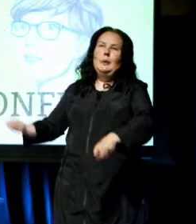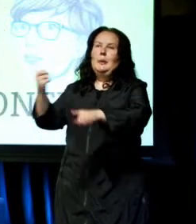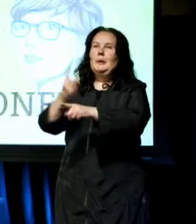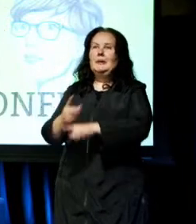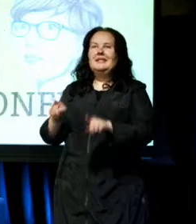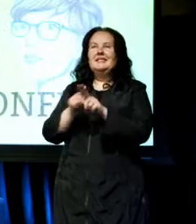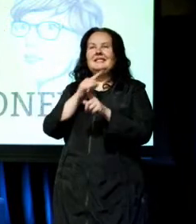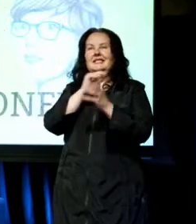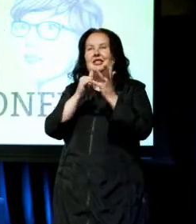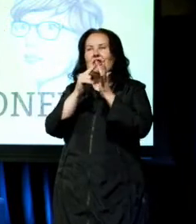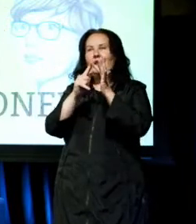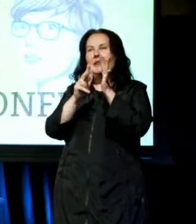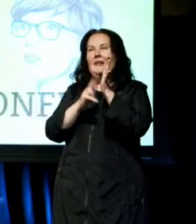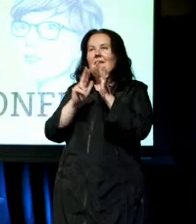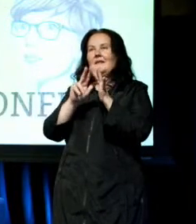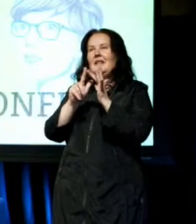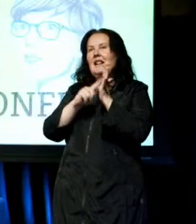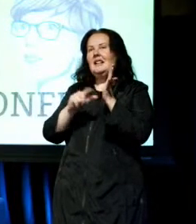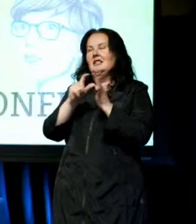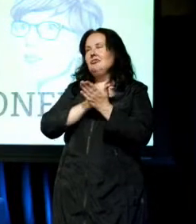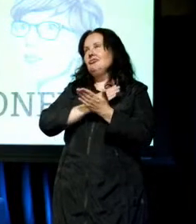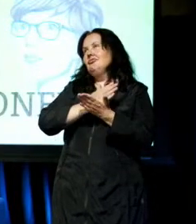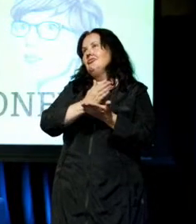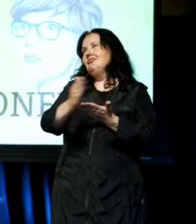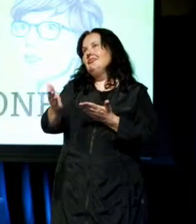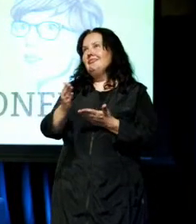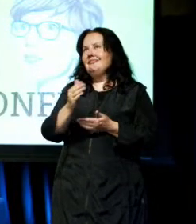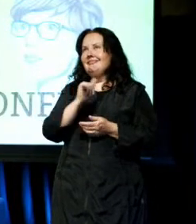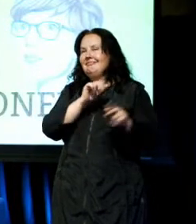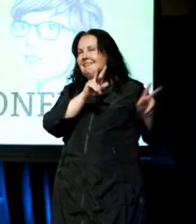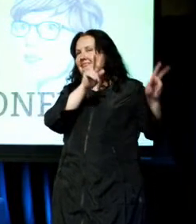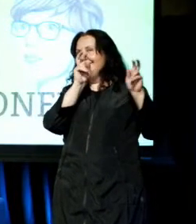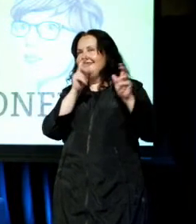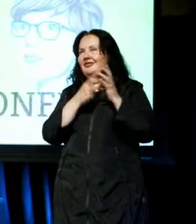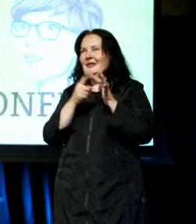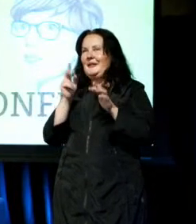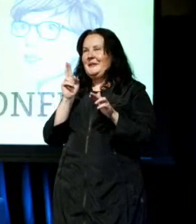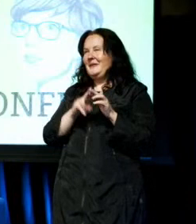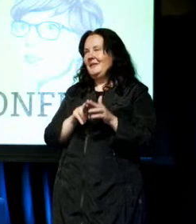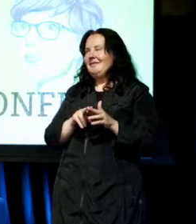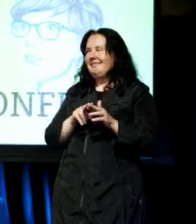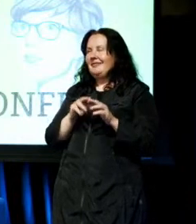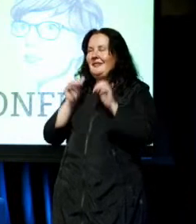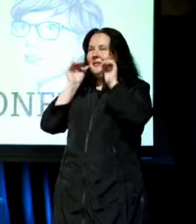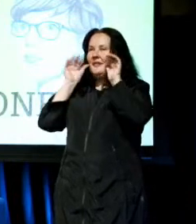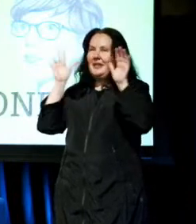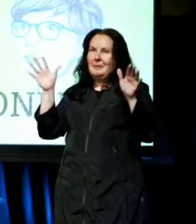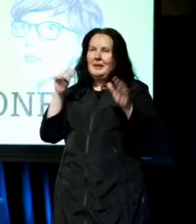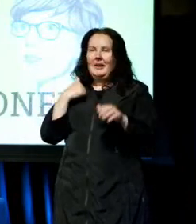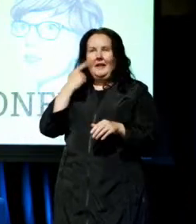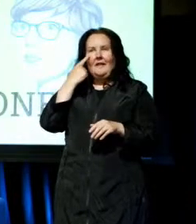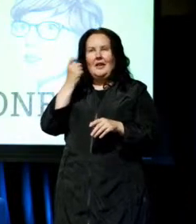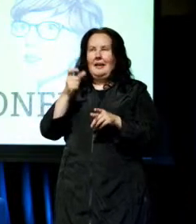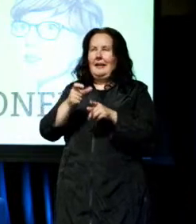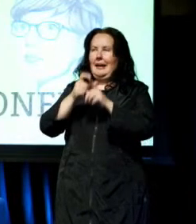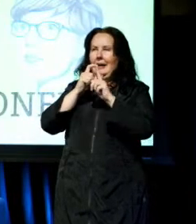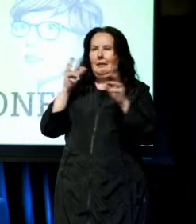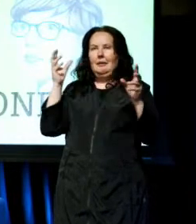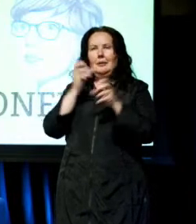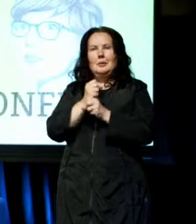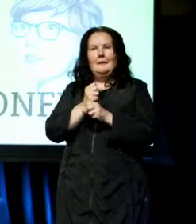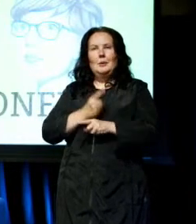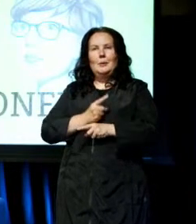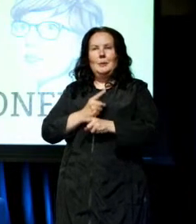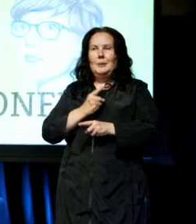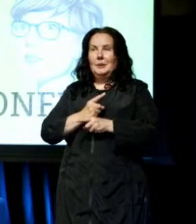Seinfeld, and classic reference. And I find it very hard to be brief. So we were just